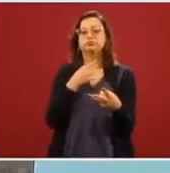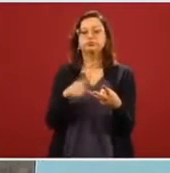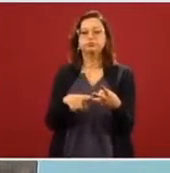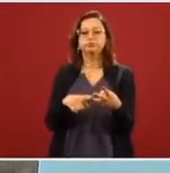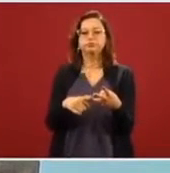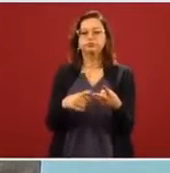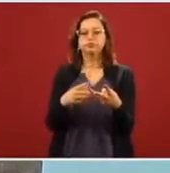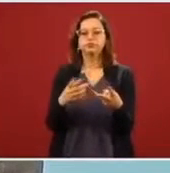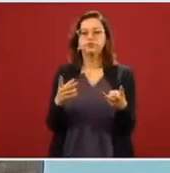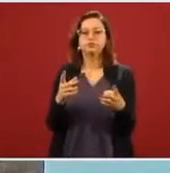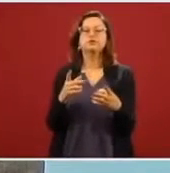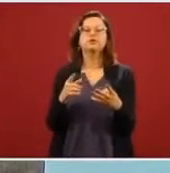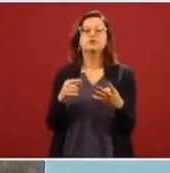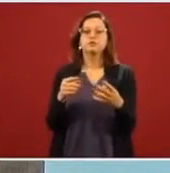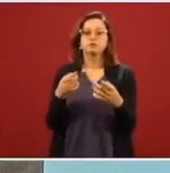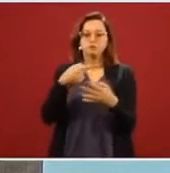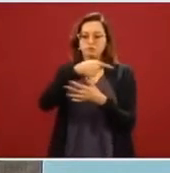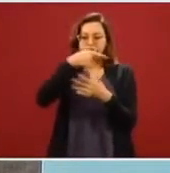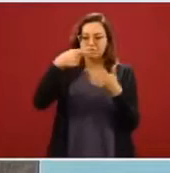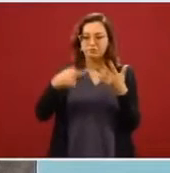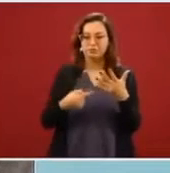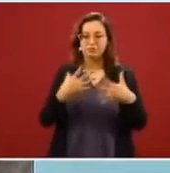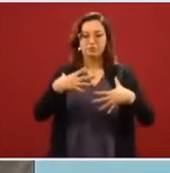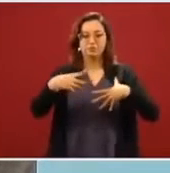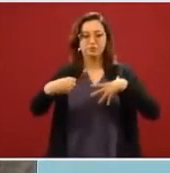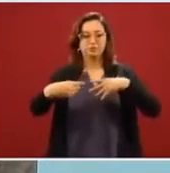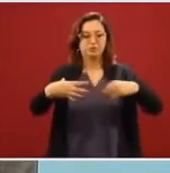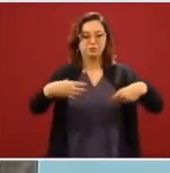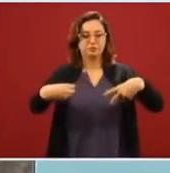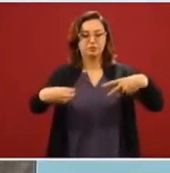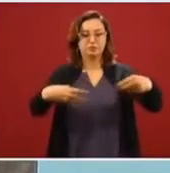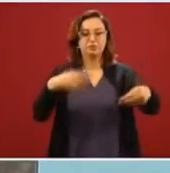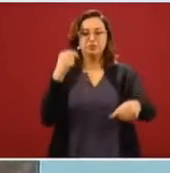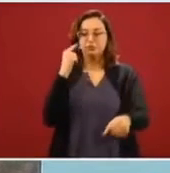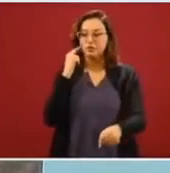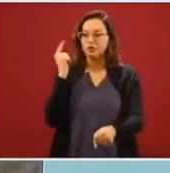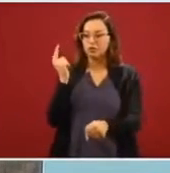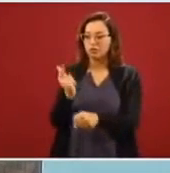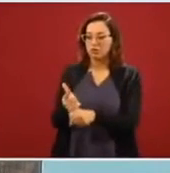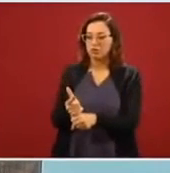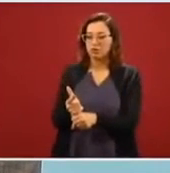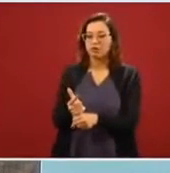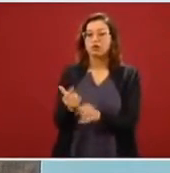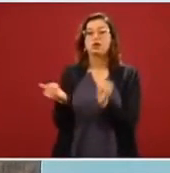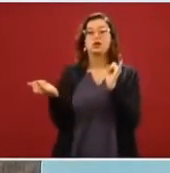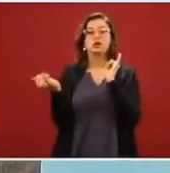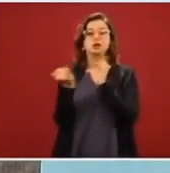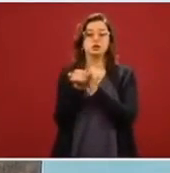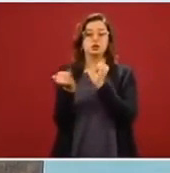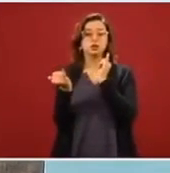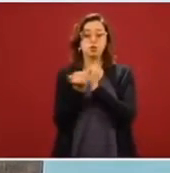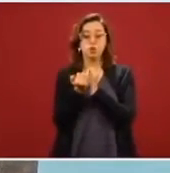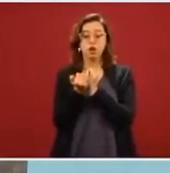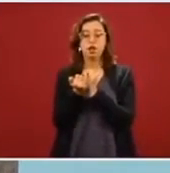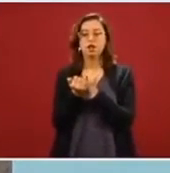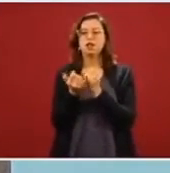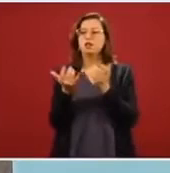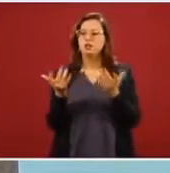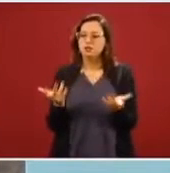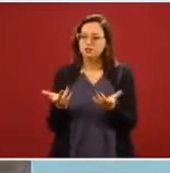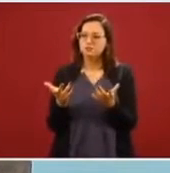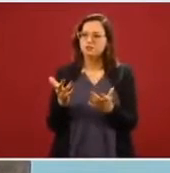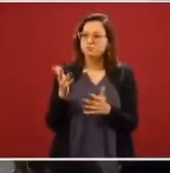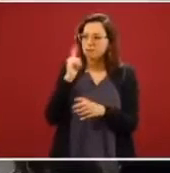la tráquea. and in the trachea. Y nos ha permitido también And it has entender also las permitted us distintas to fases understand o the different